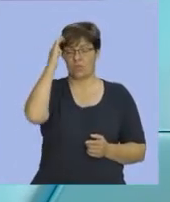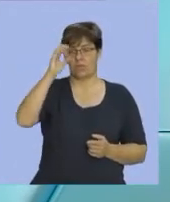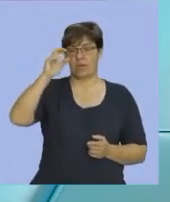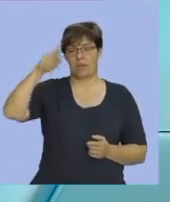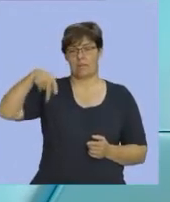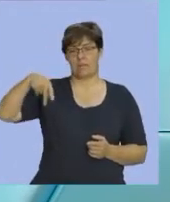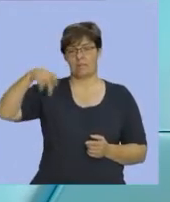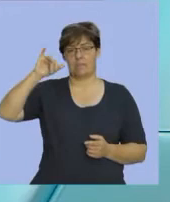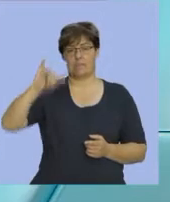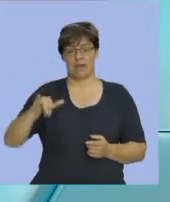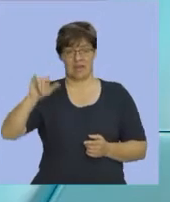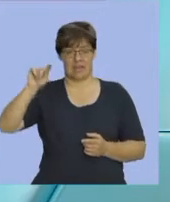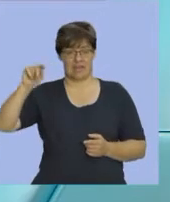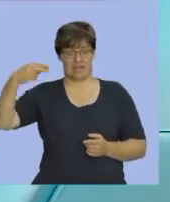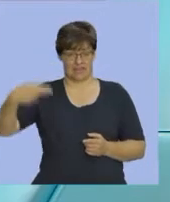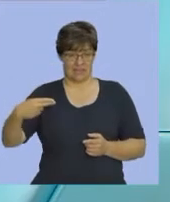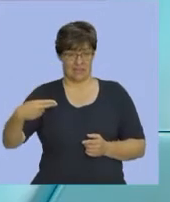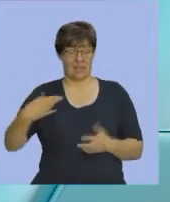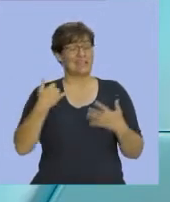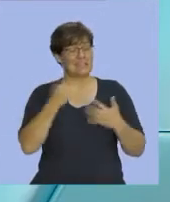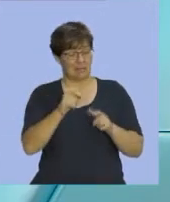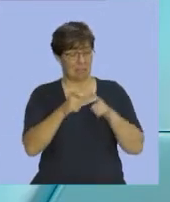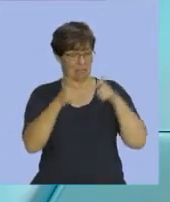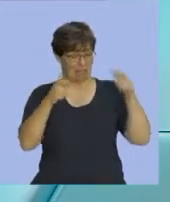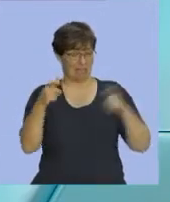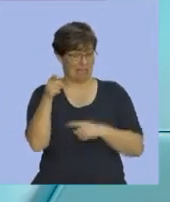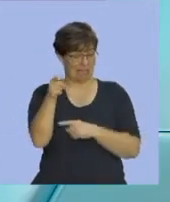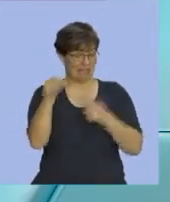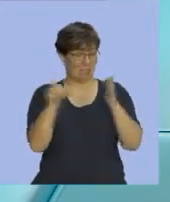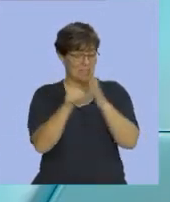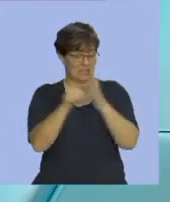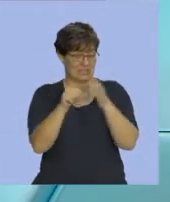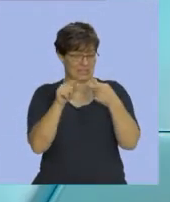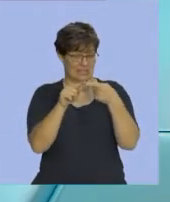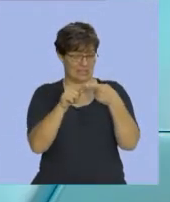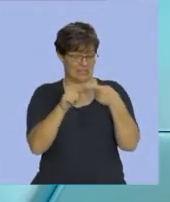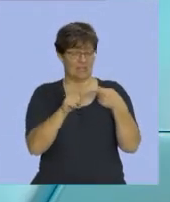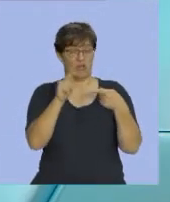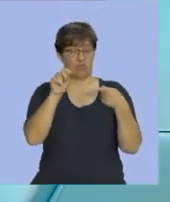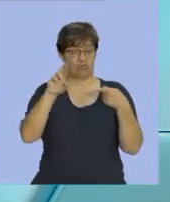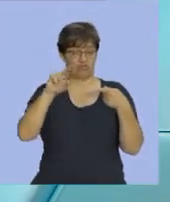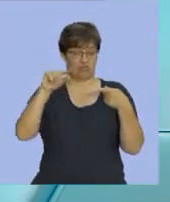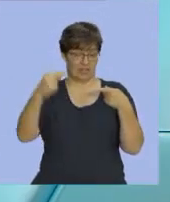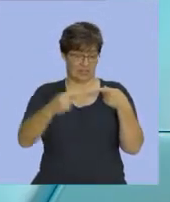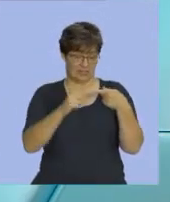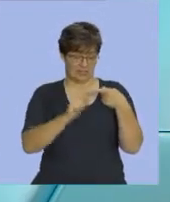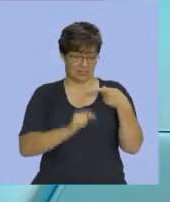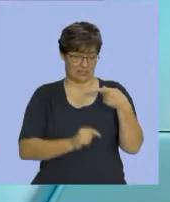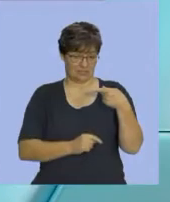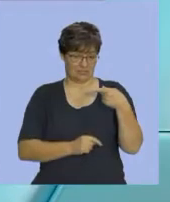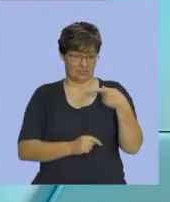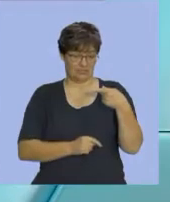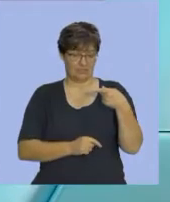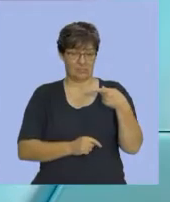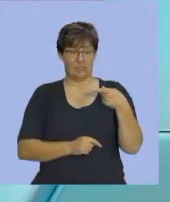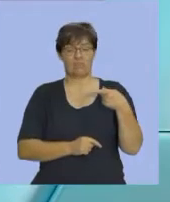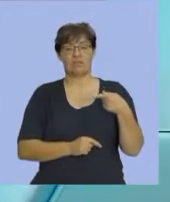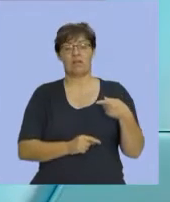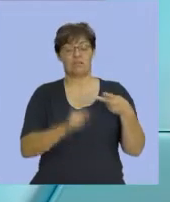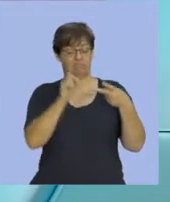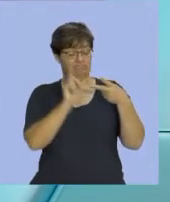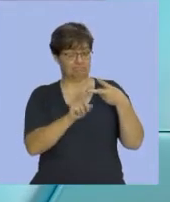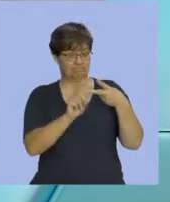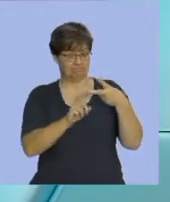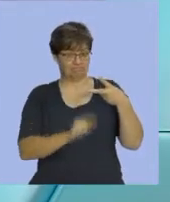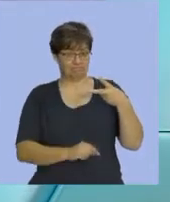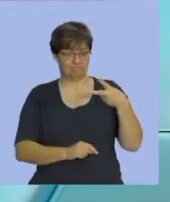which was the big thing, or which is still the big thing under your trigonometry at this level. And we then went